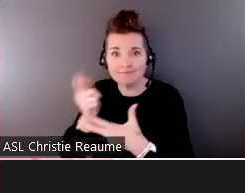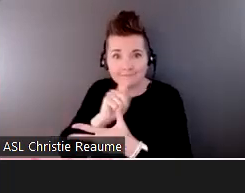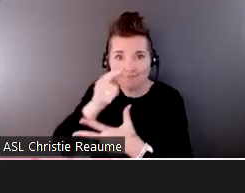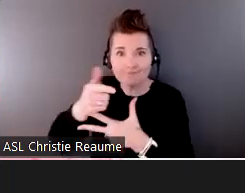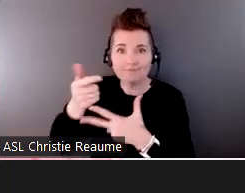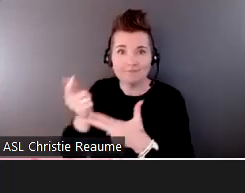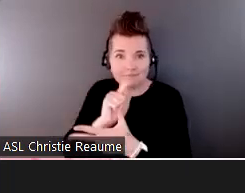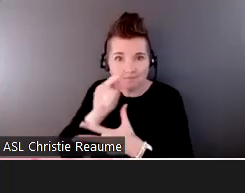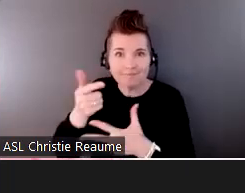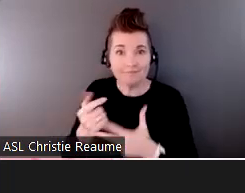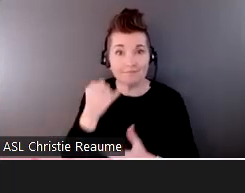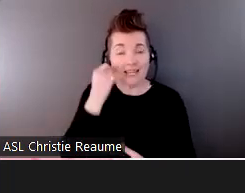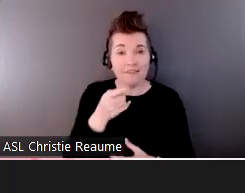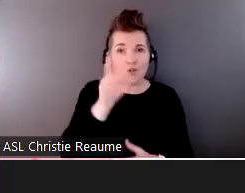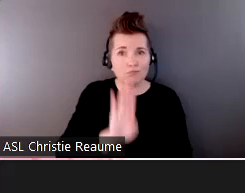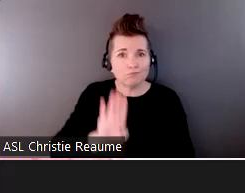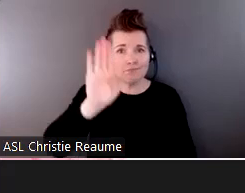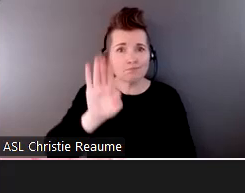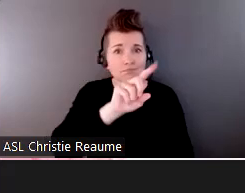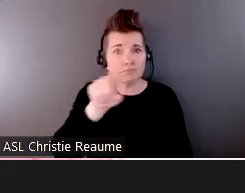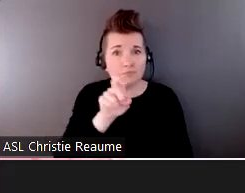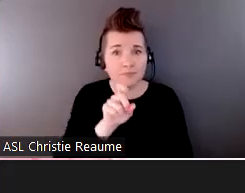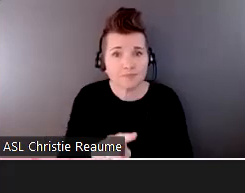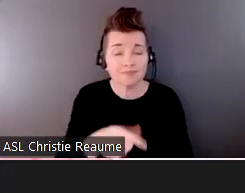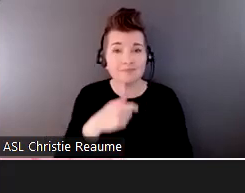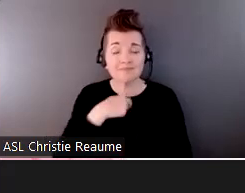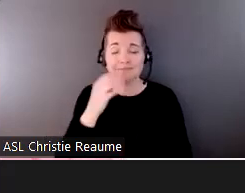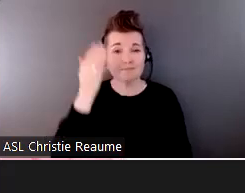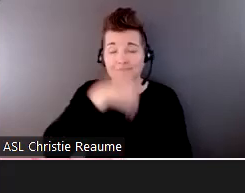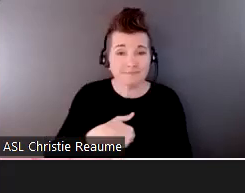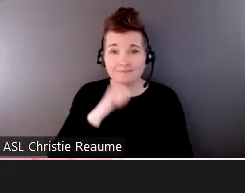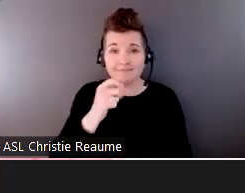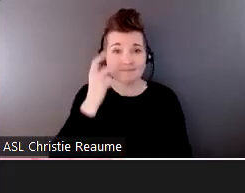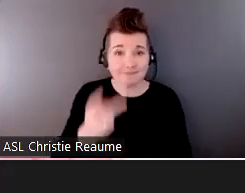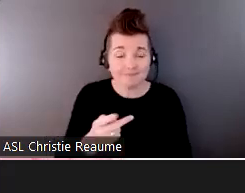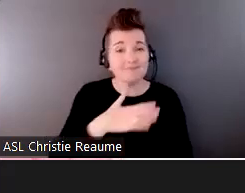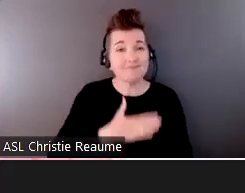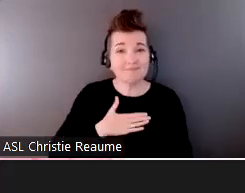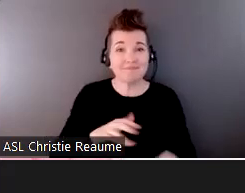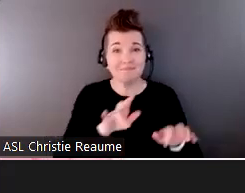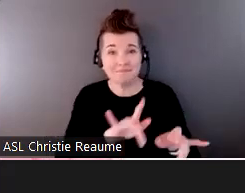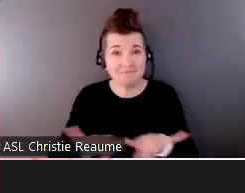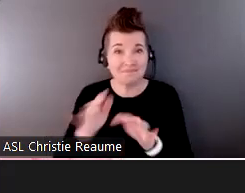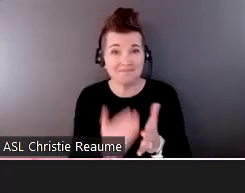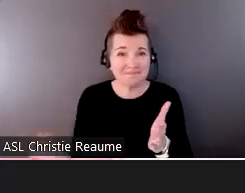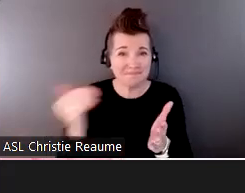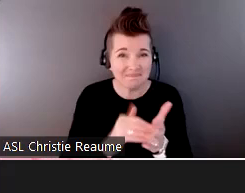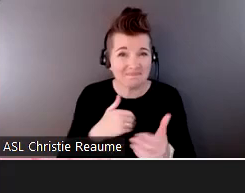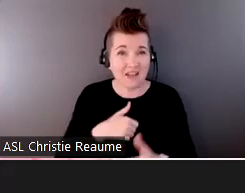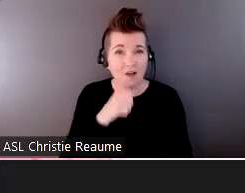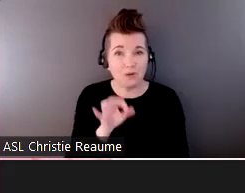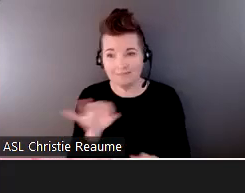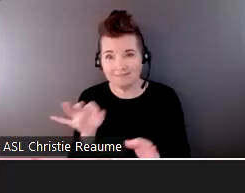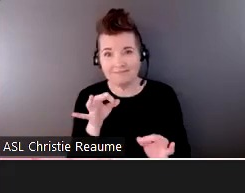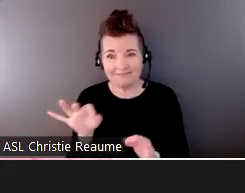are asking a question or need to know something and I've missed you don't hesitate to type it all in again I'll be uh checking this